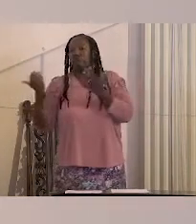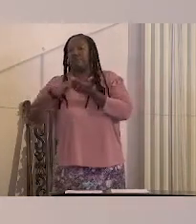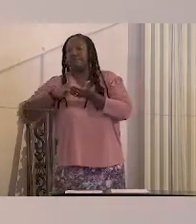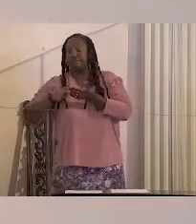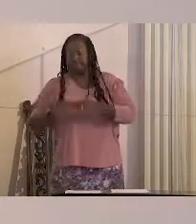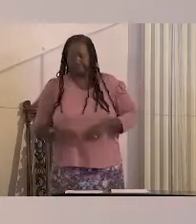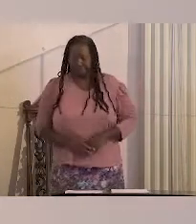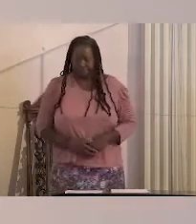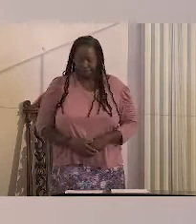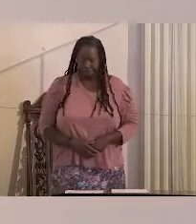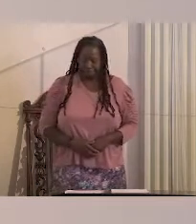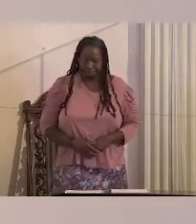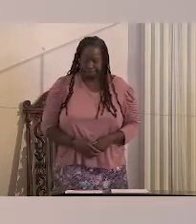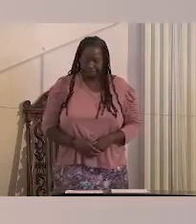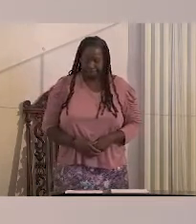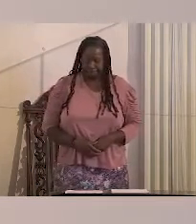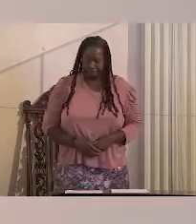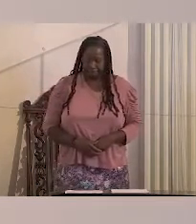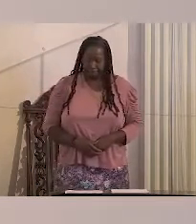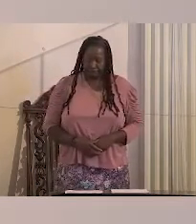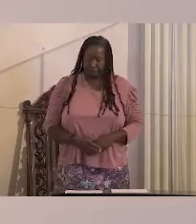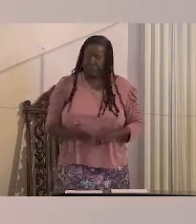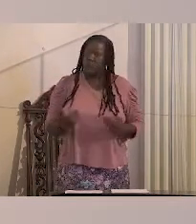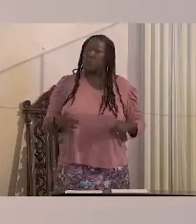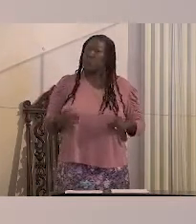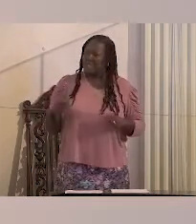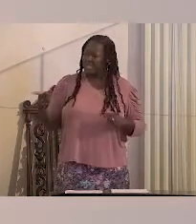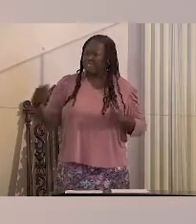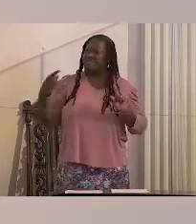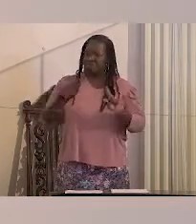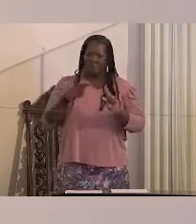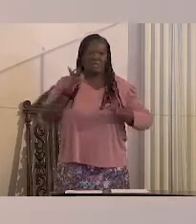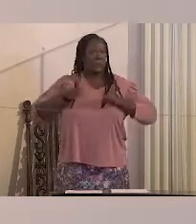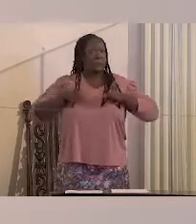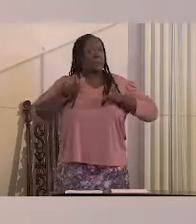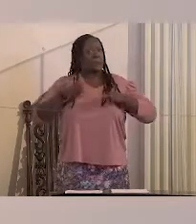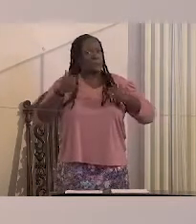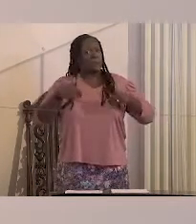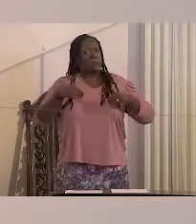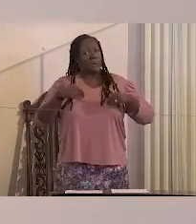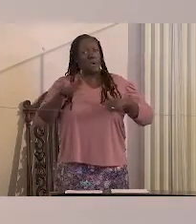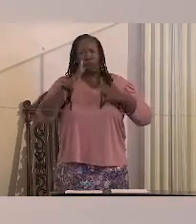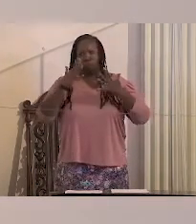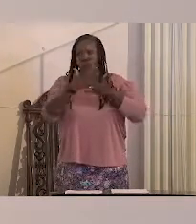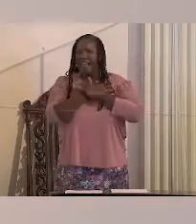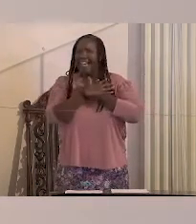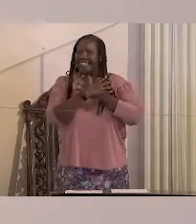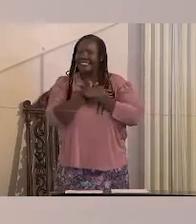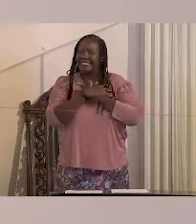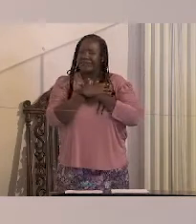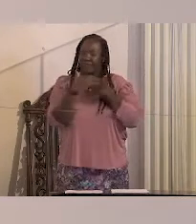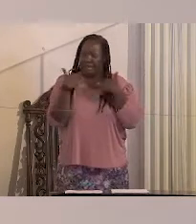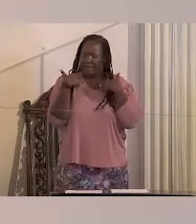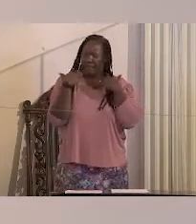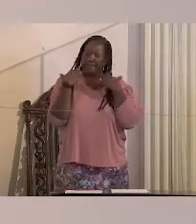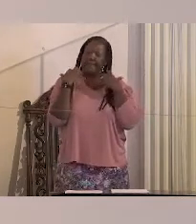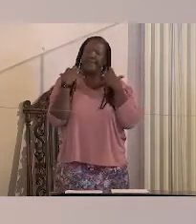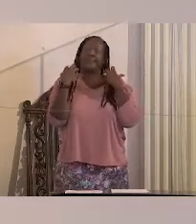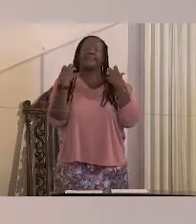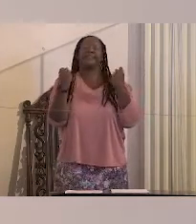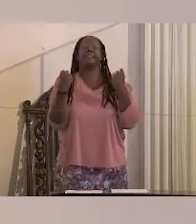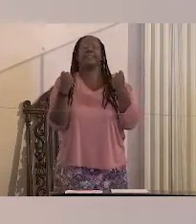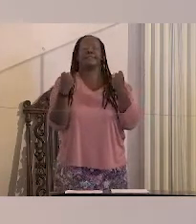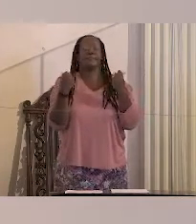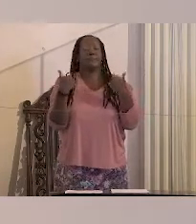This argues the urgency of rest, the necessity of regeneration, and the